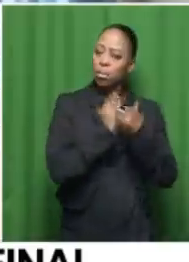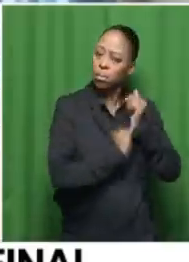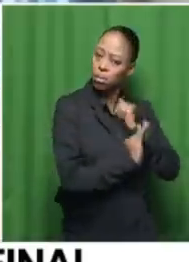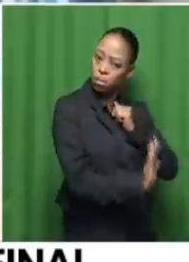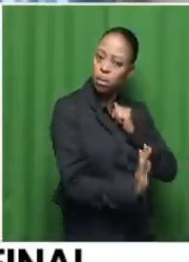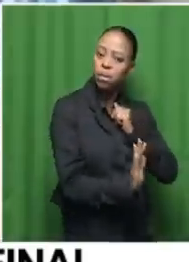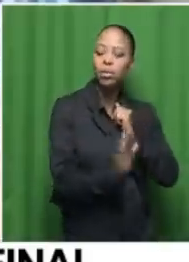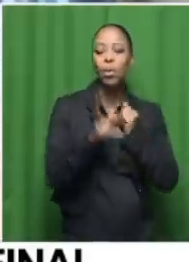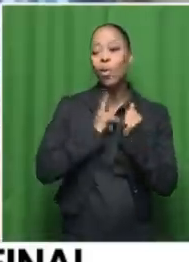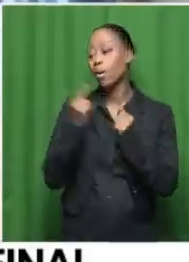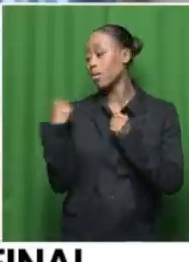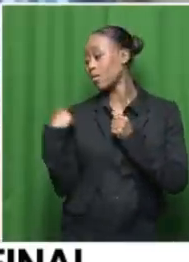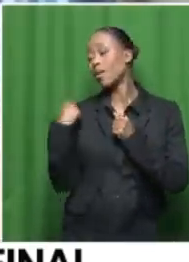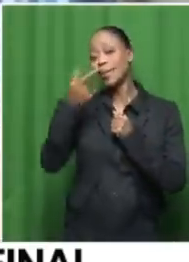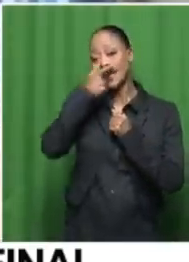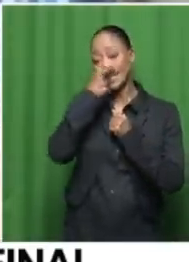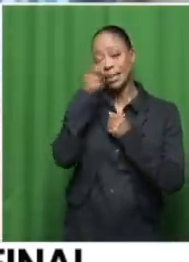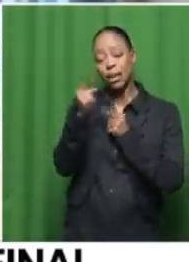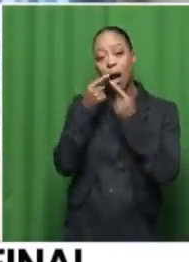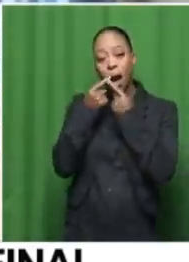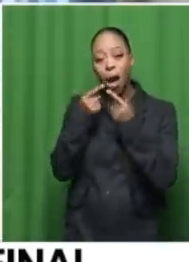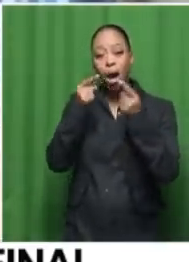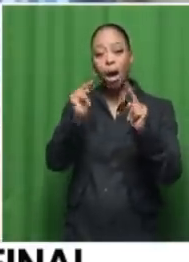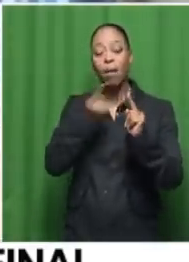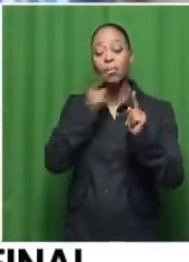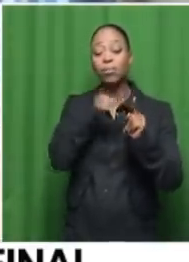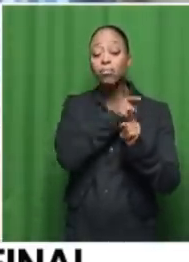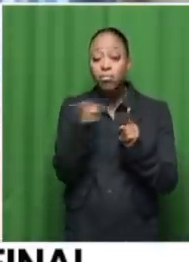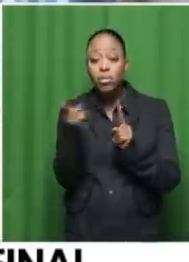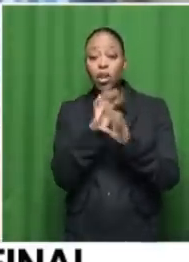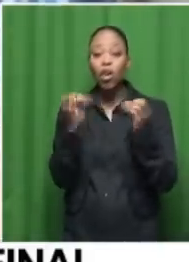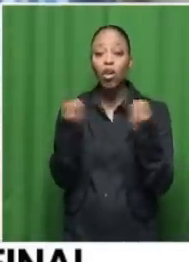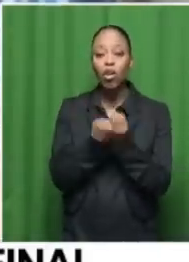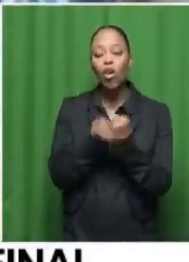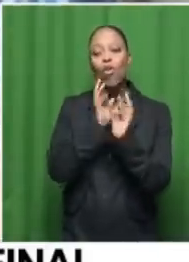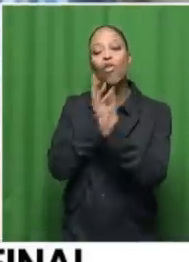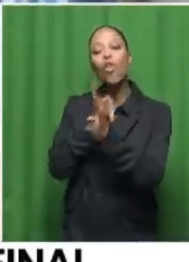Ramaphosa said in a recent SONA, that body ought to